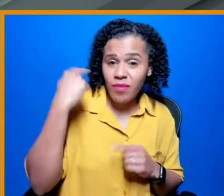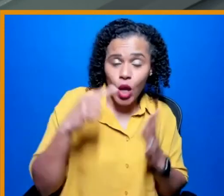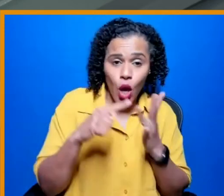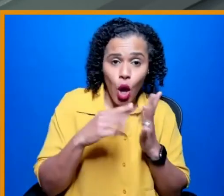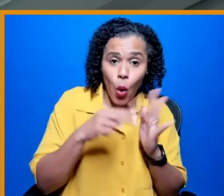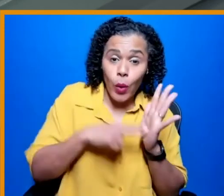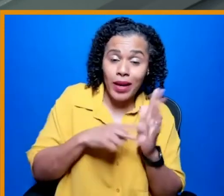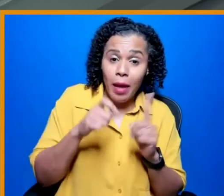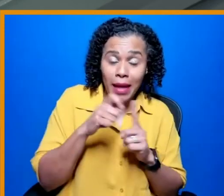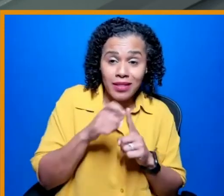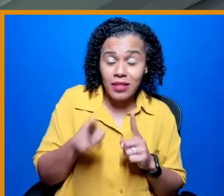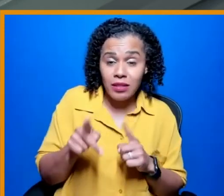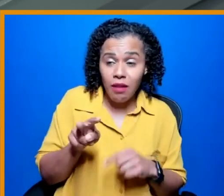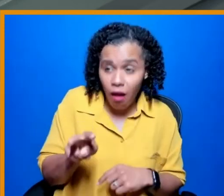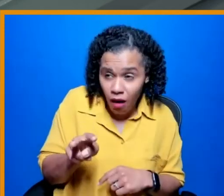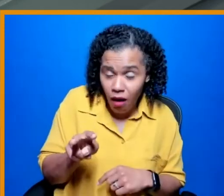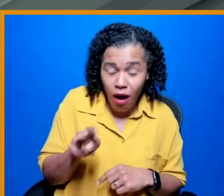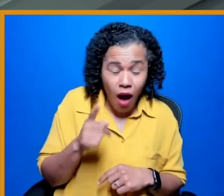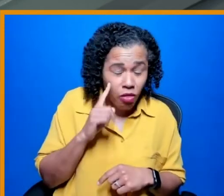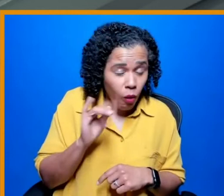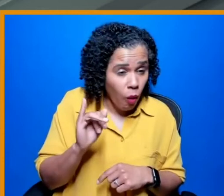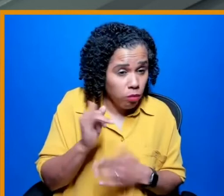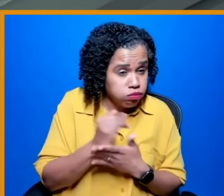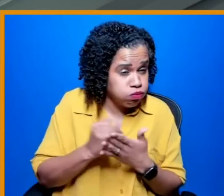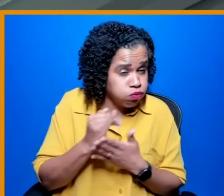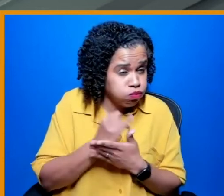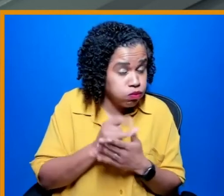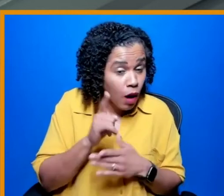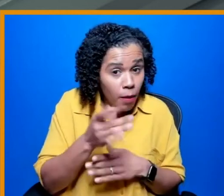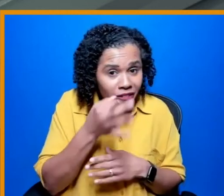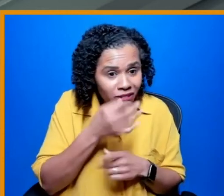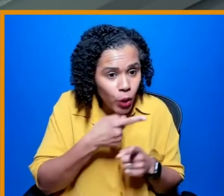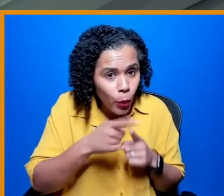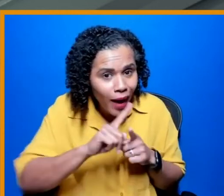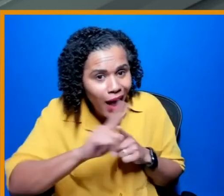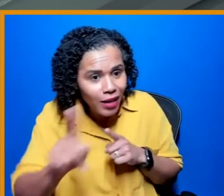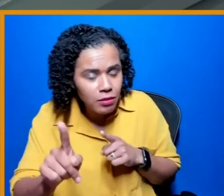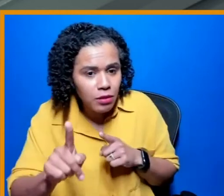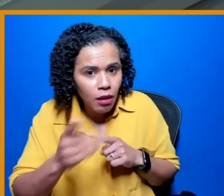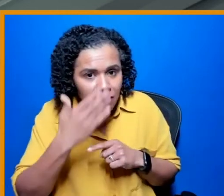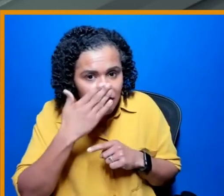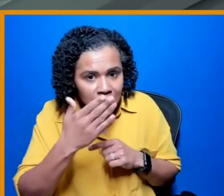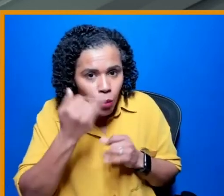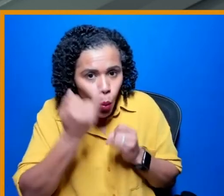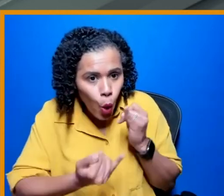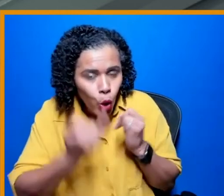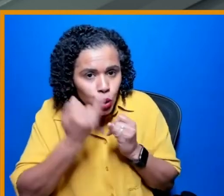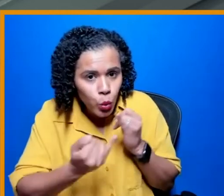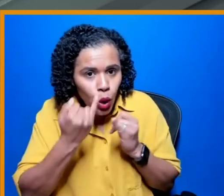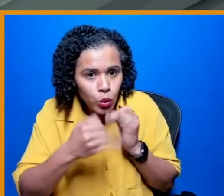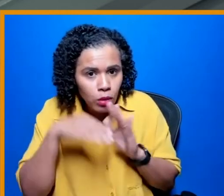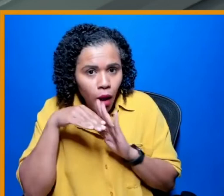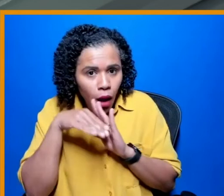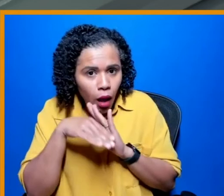thought, was as bad as it could get. But a few weeks later, it just started getting worse. As week